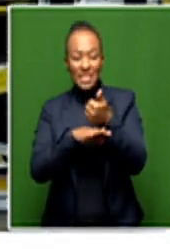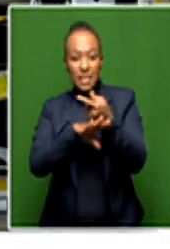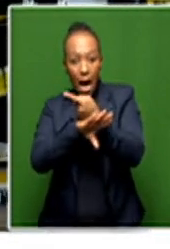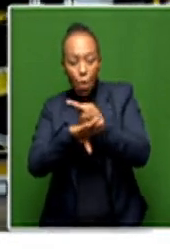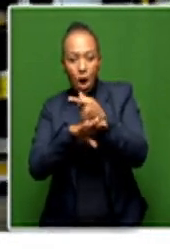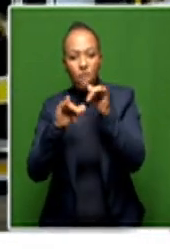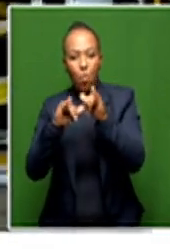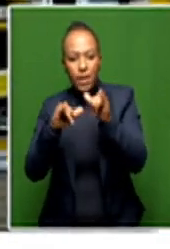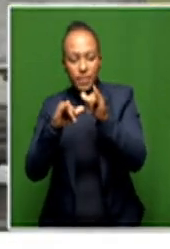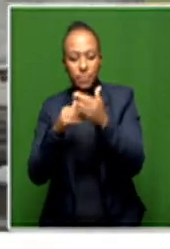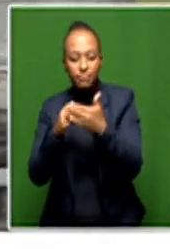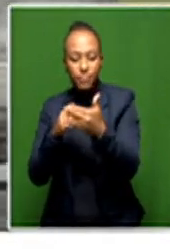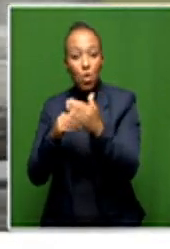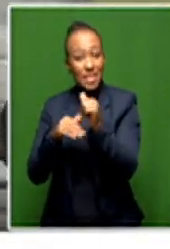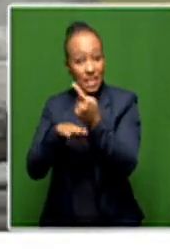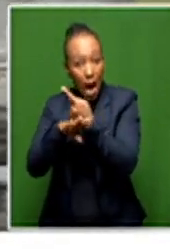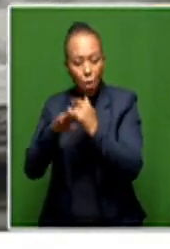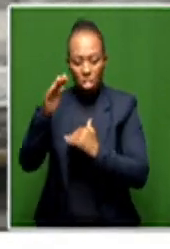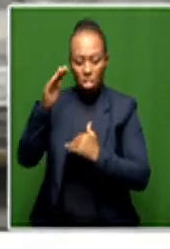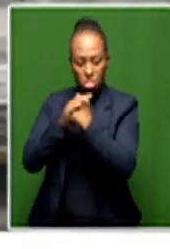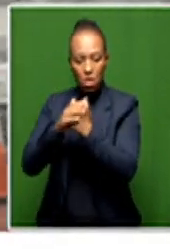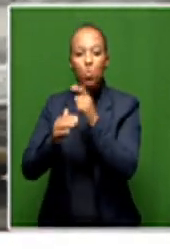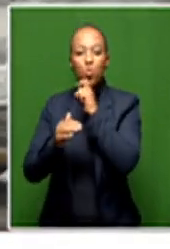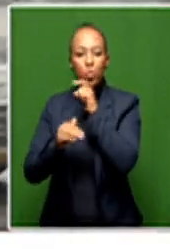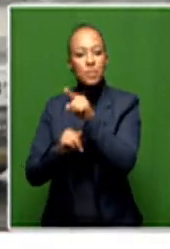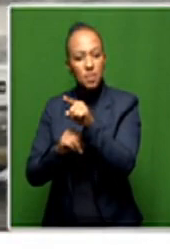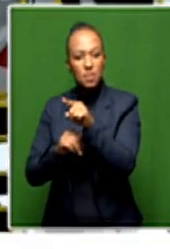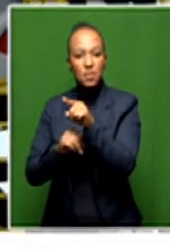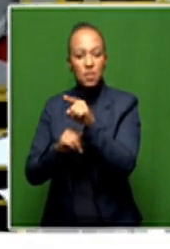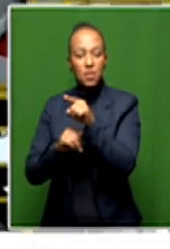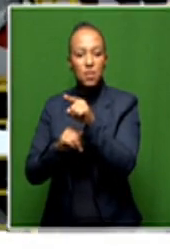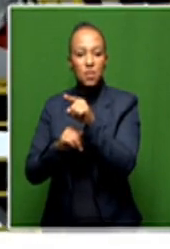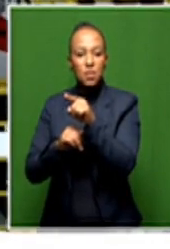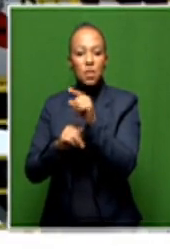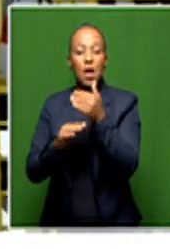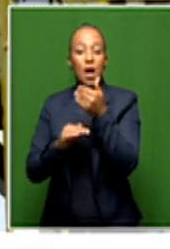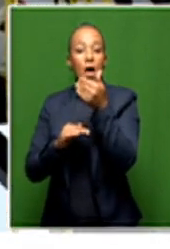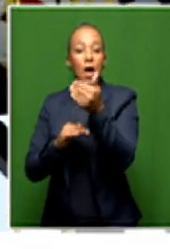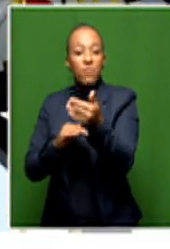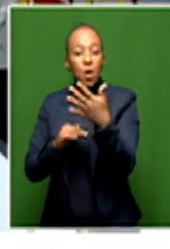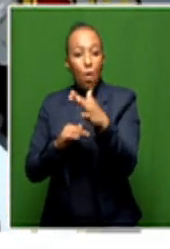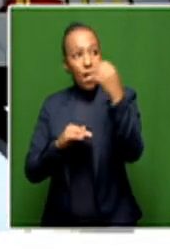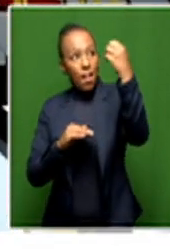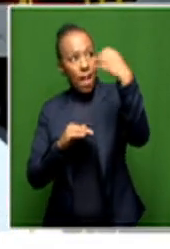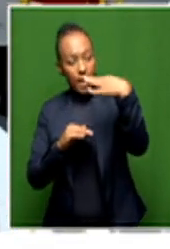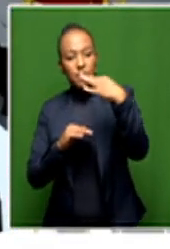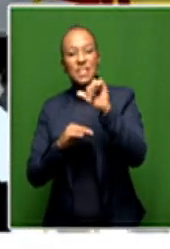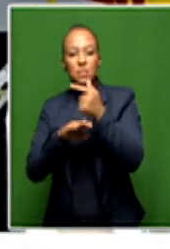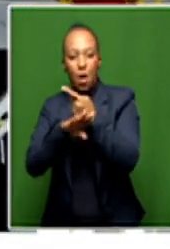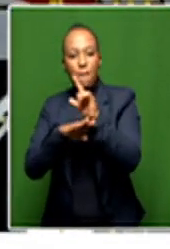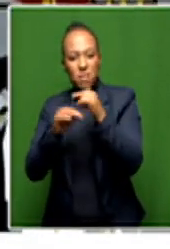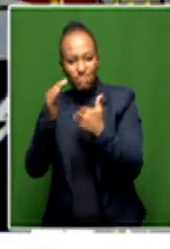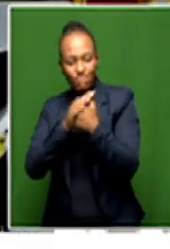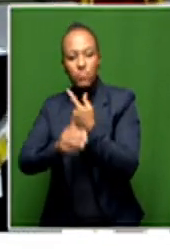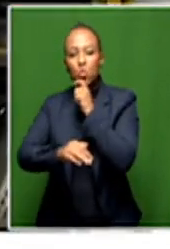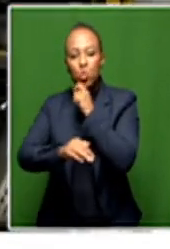window period, and then you need to use it in that 6 hours after it starts, after it is exposed to light.